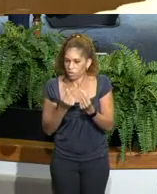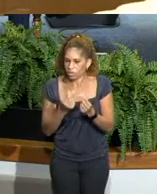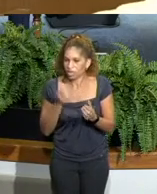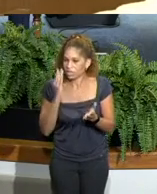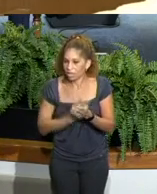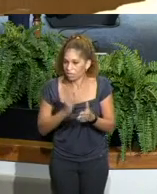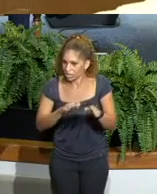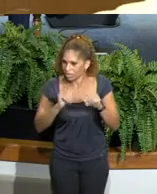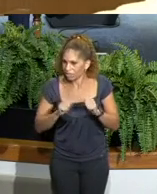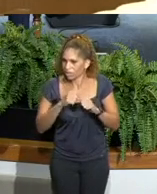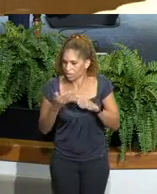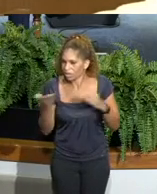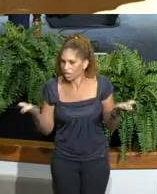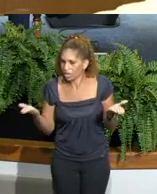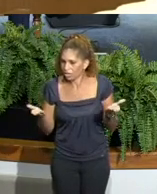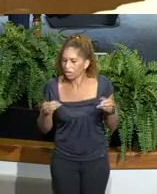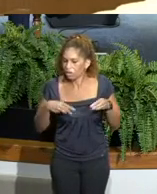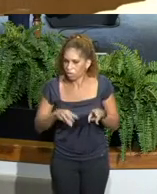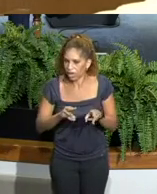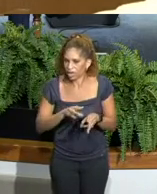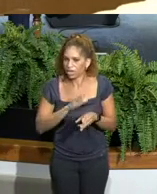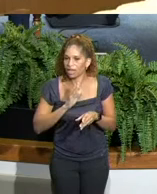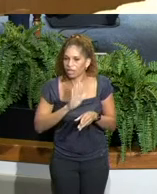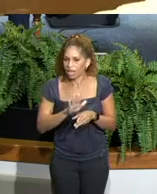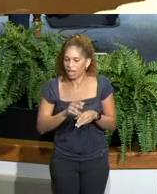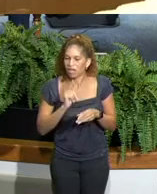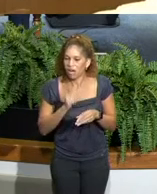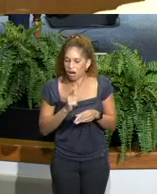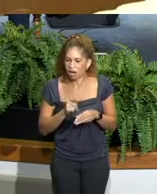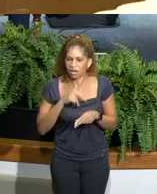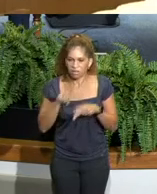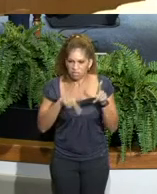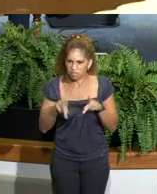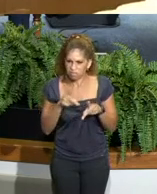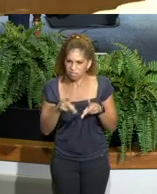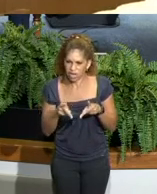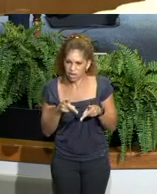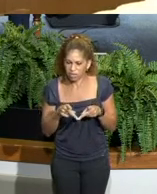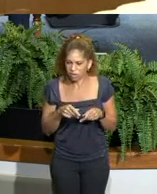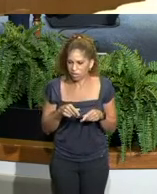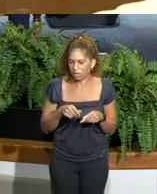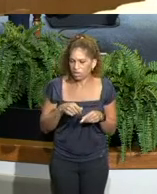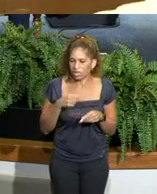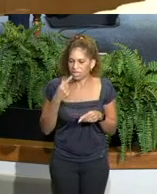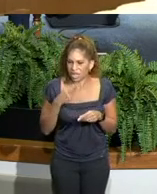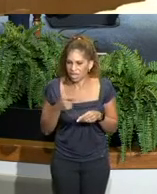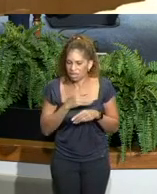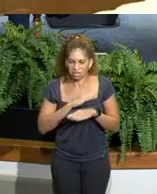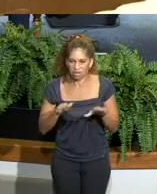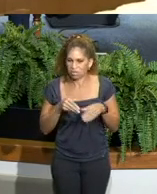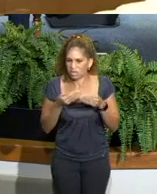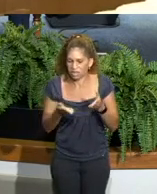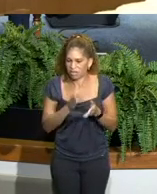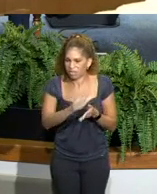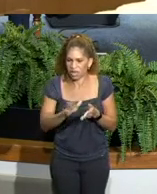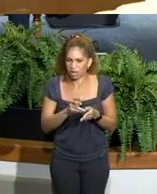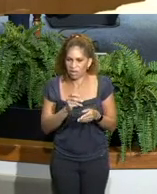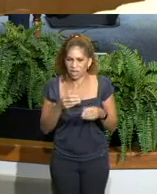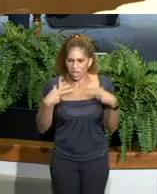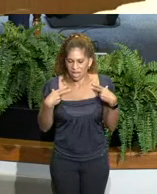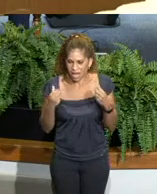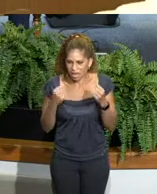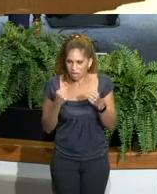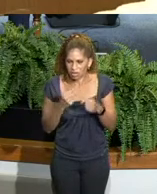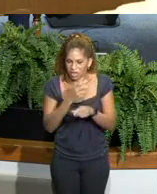are. There were people then saying, leave them alone. Don't give them health care. Don't provide basic essentials of human rights.